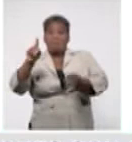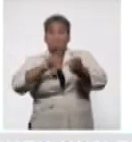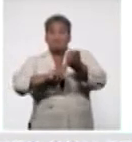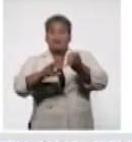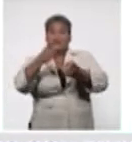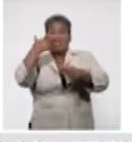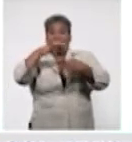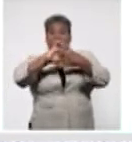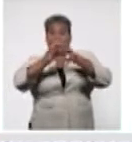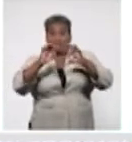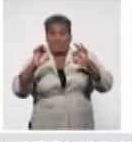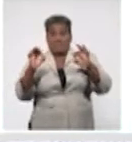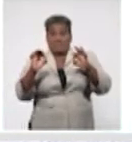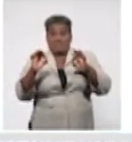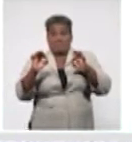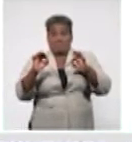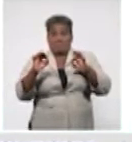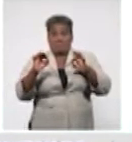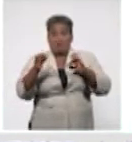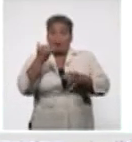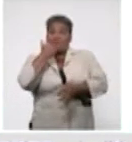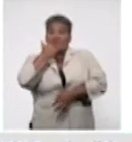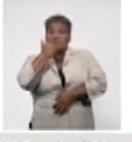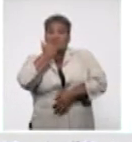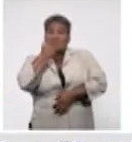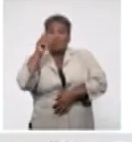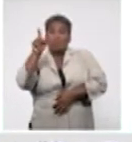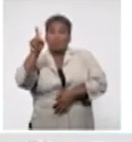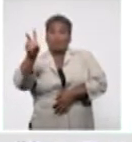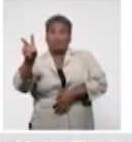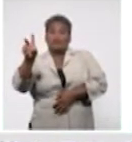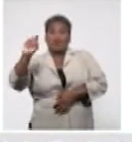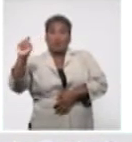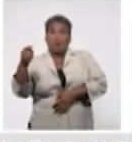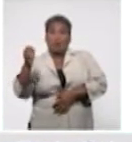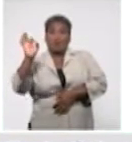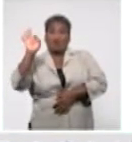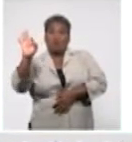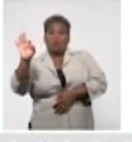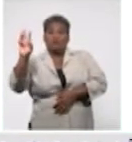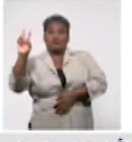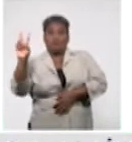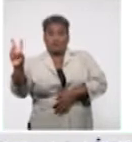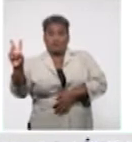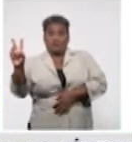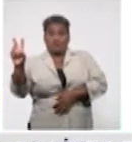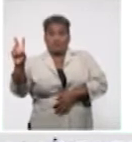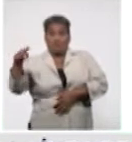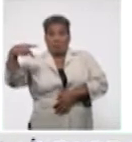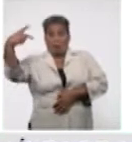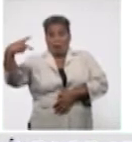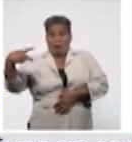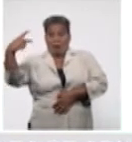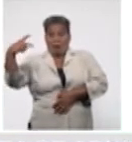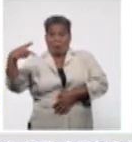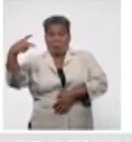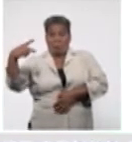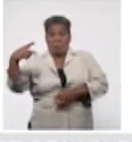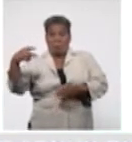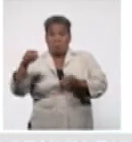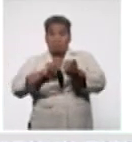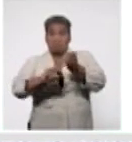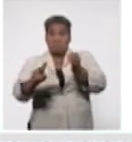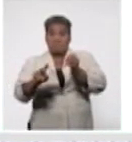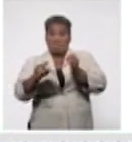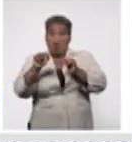order, Matanzas with 5.14, higher than yesterday, Pinar del Río with 4.8, lower